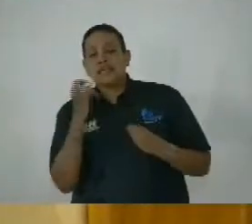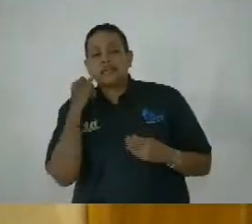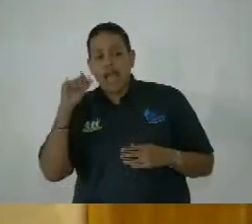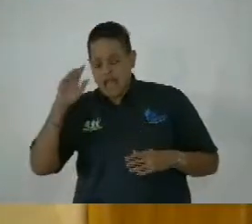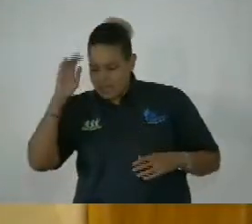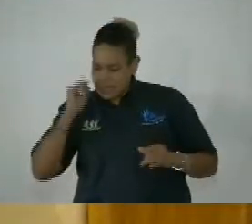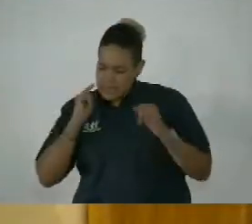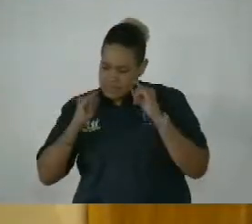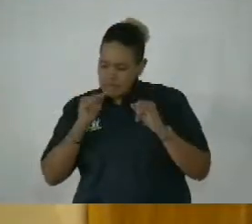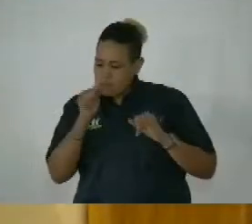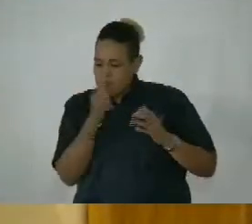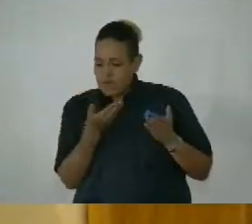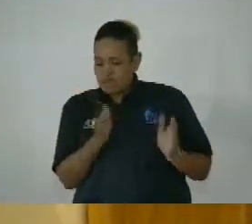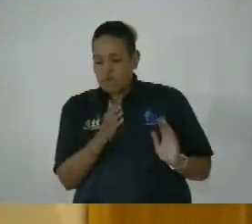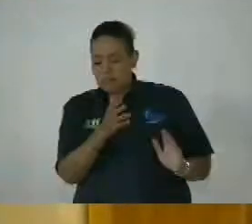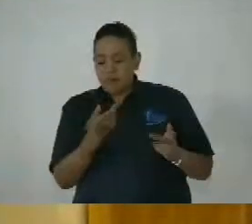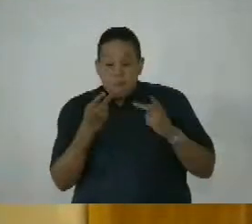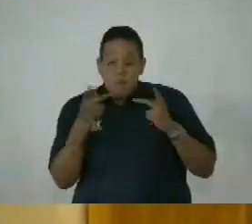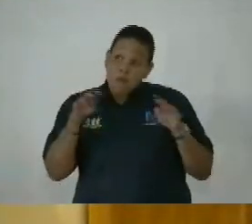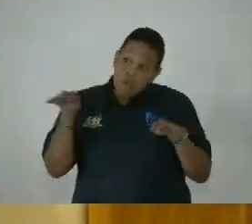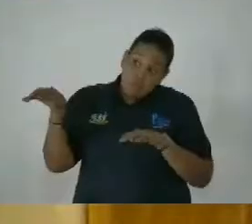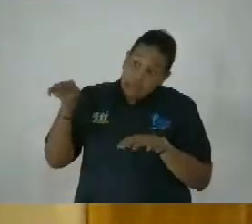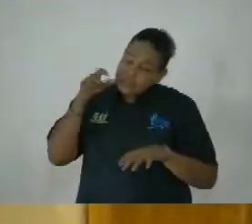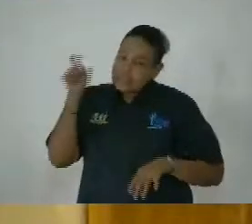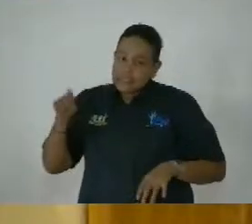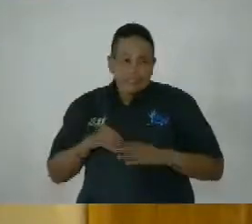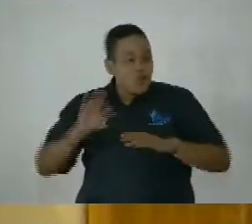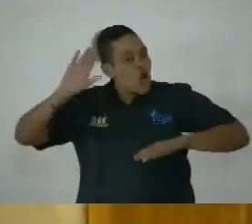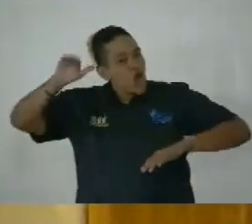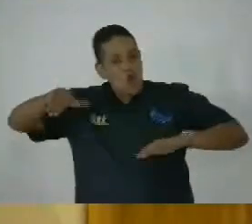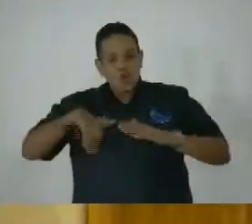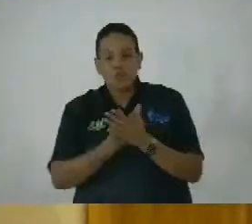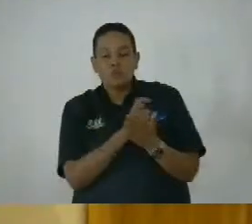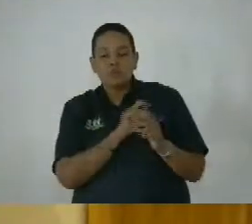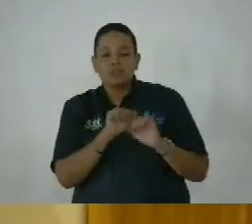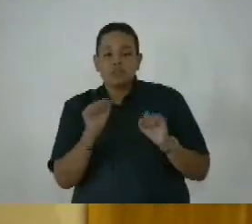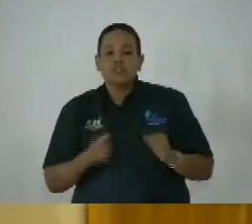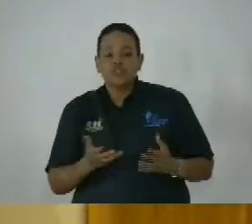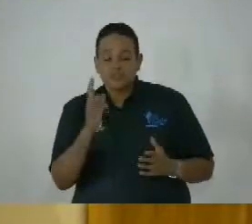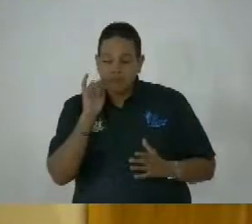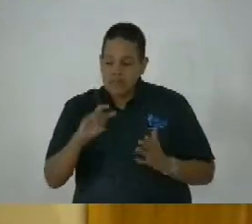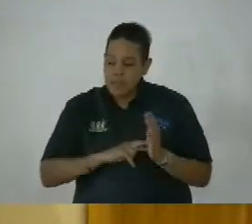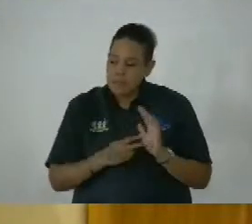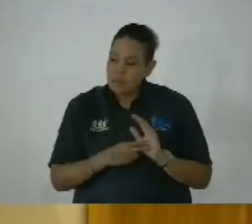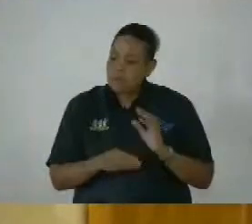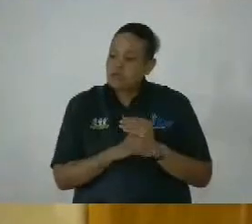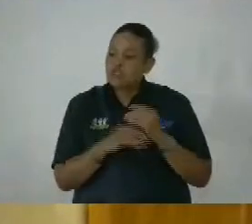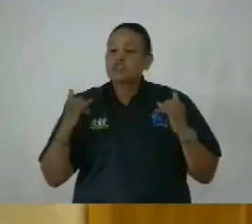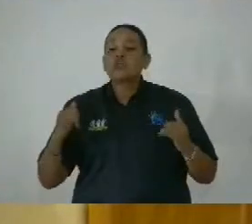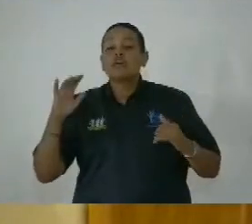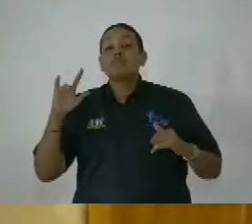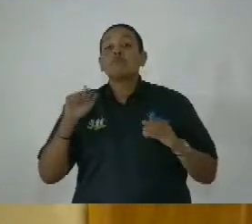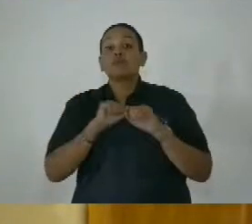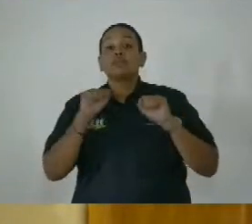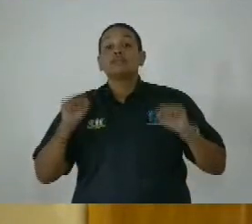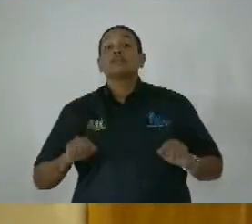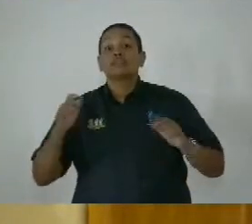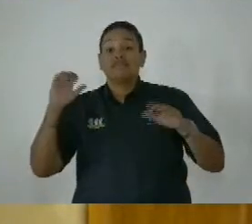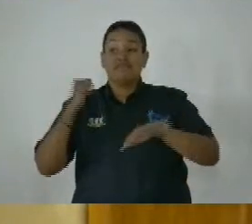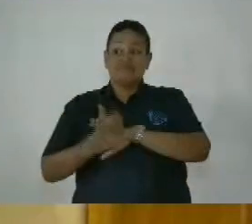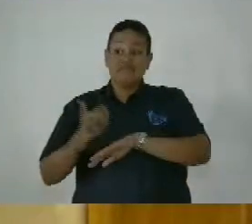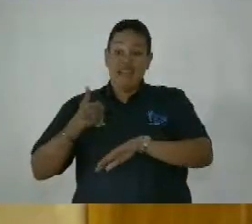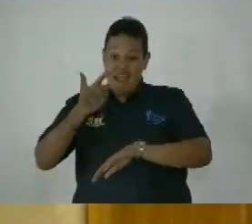interviewed, there's a private interview in every new police station for that purpose. Wonderful. To date, 51 stations are live with these